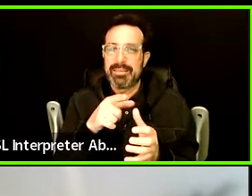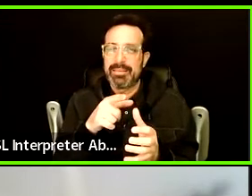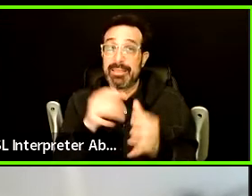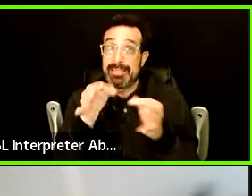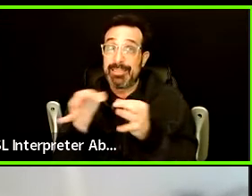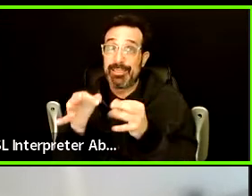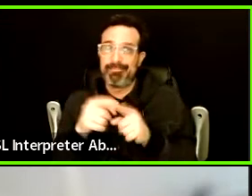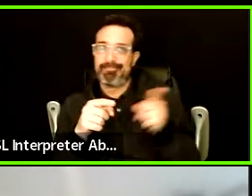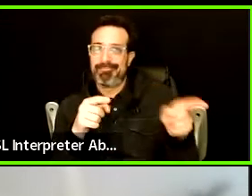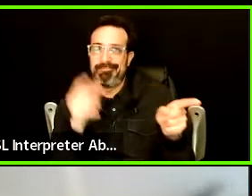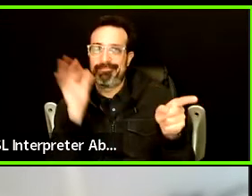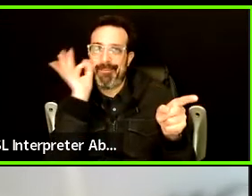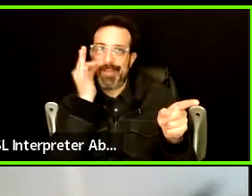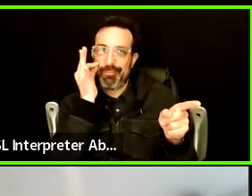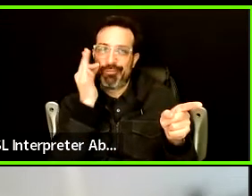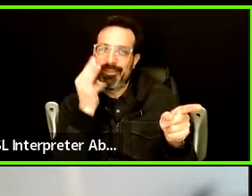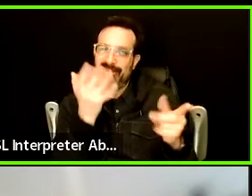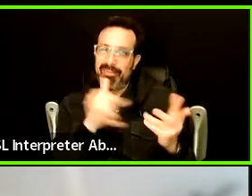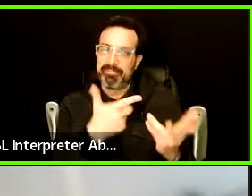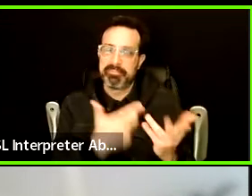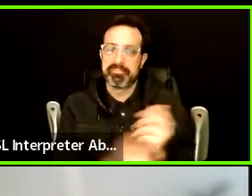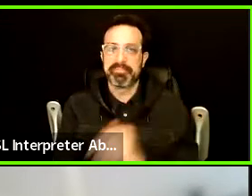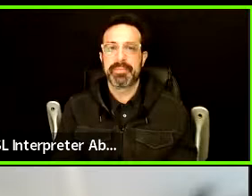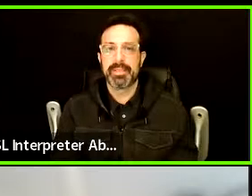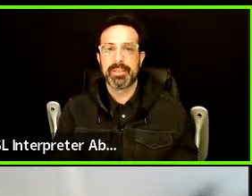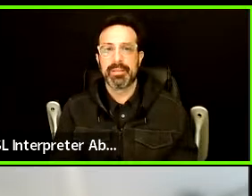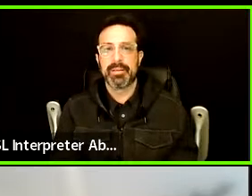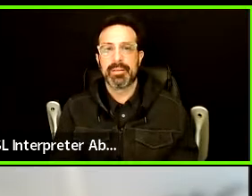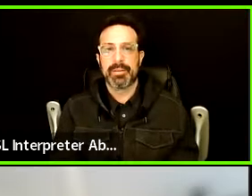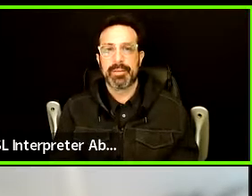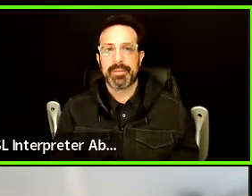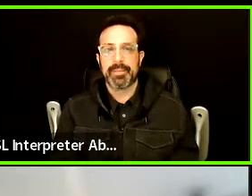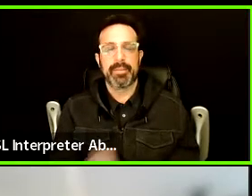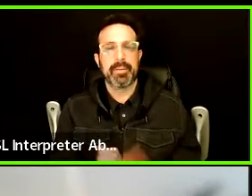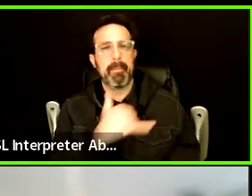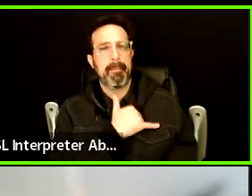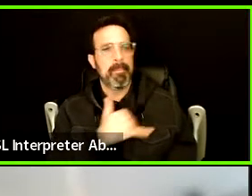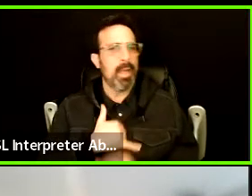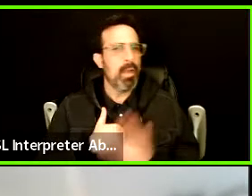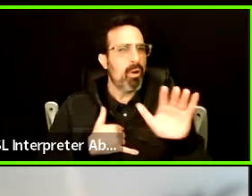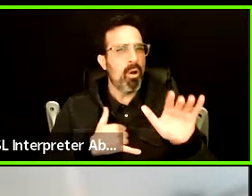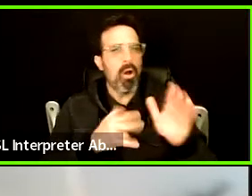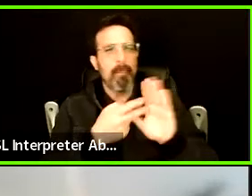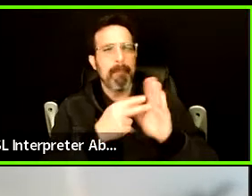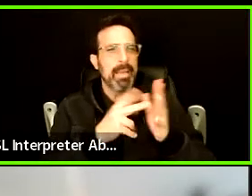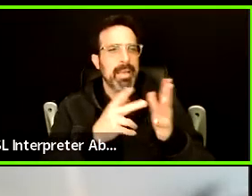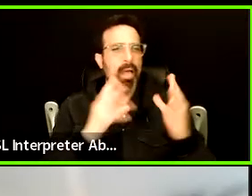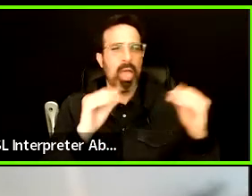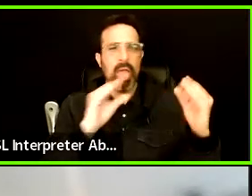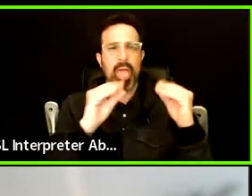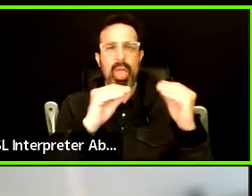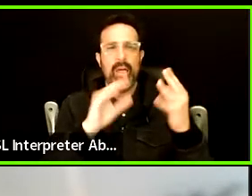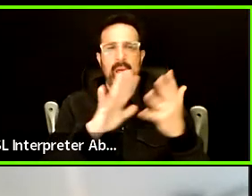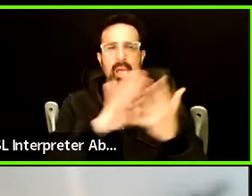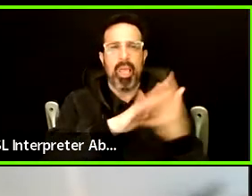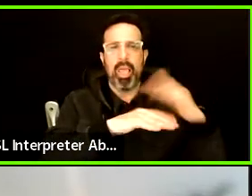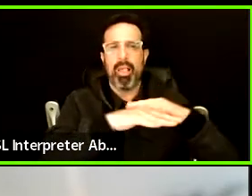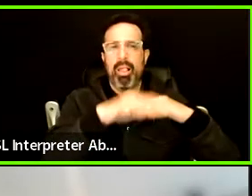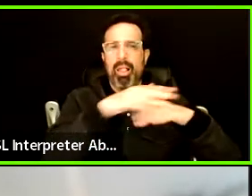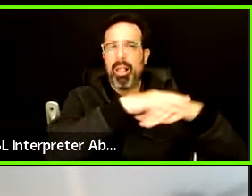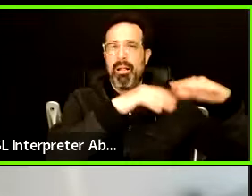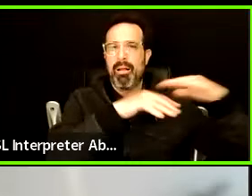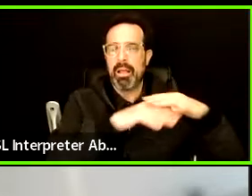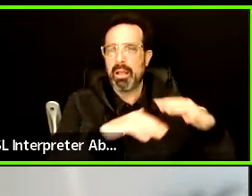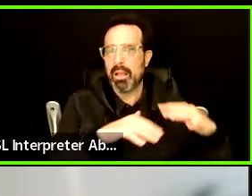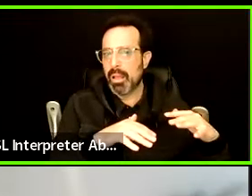decisions come into play. That means that. We'll call it off. Yeah. Okay. Sounds good.